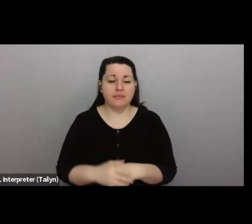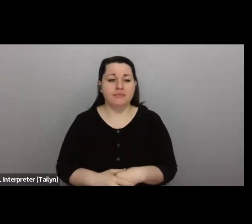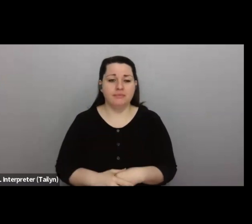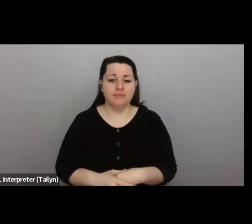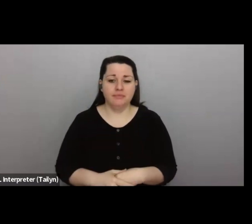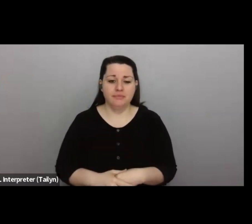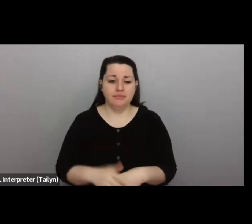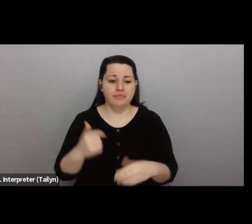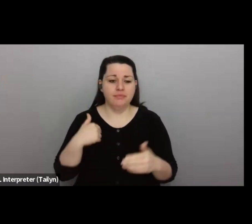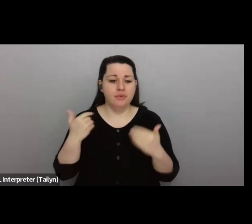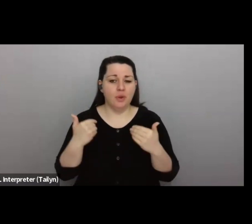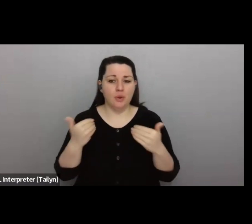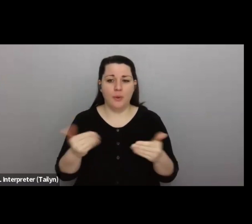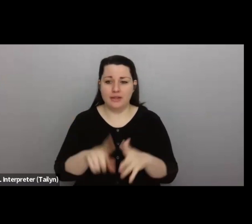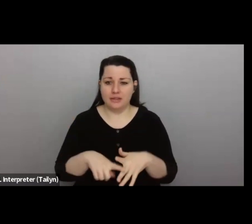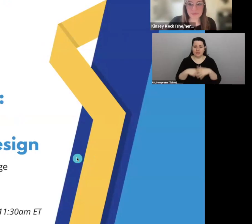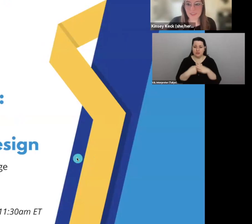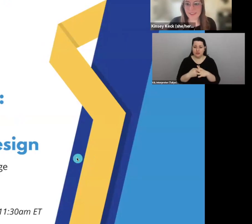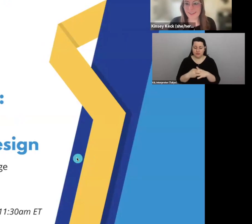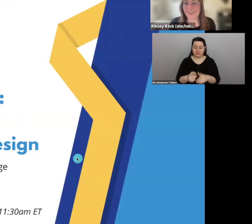going to go ahead and get us started.